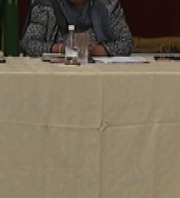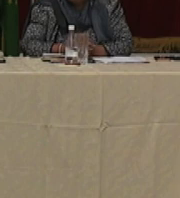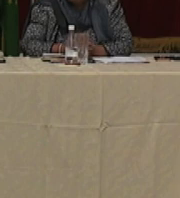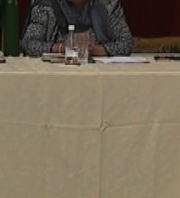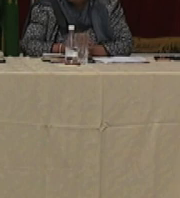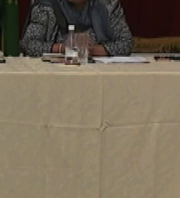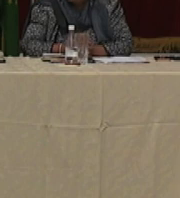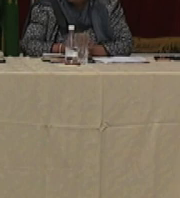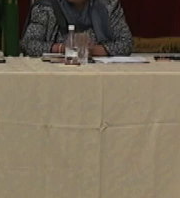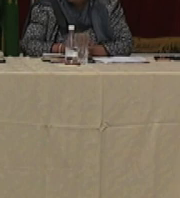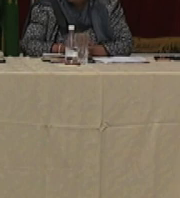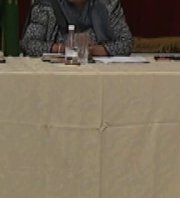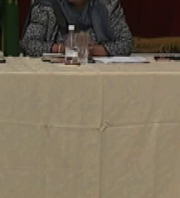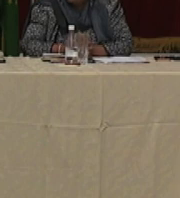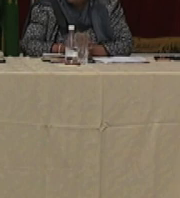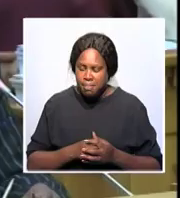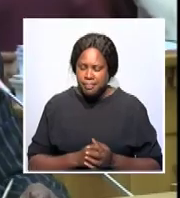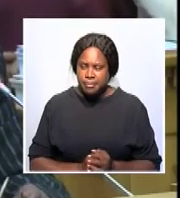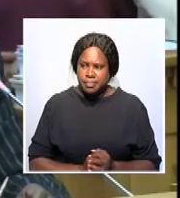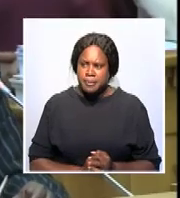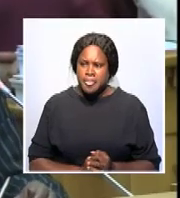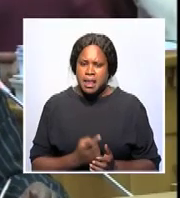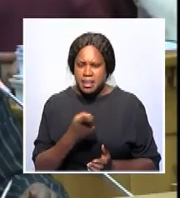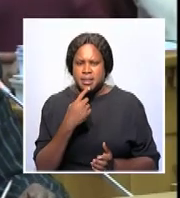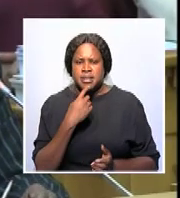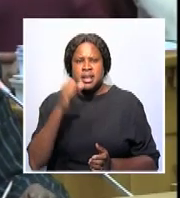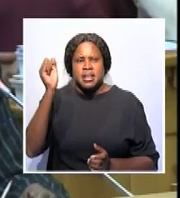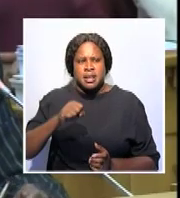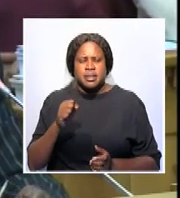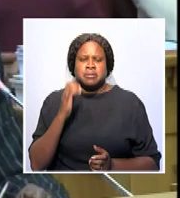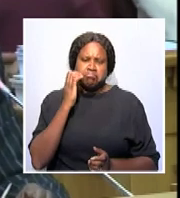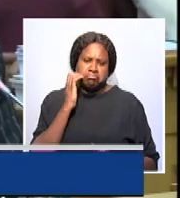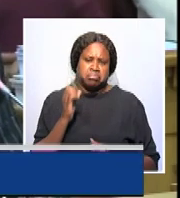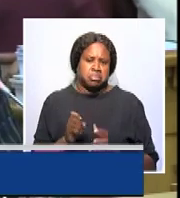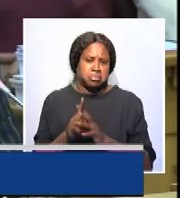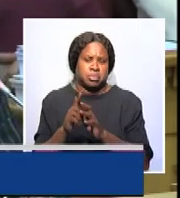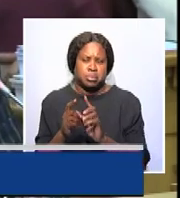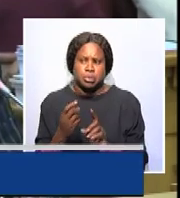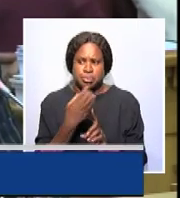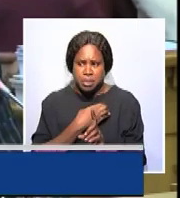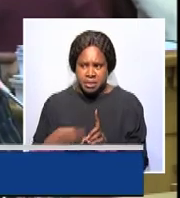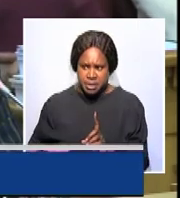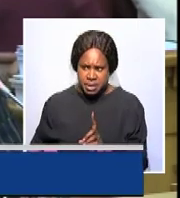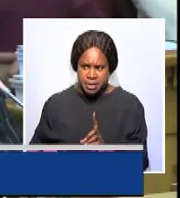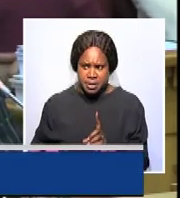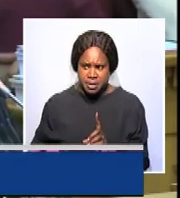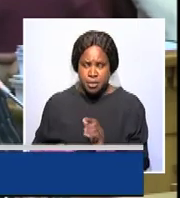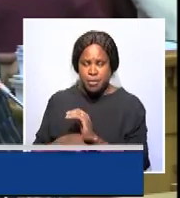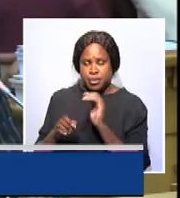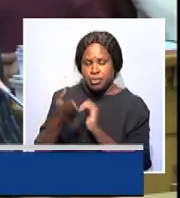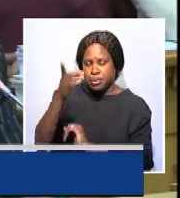formal apology followed by reparation. They are saying, yes, apology may be brought by the president of that